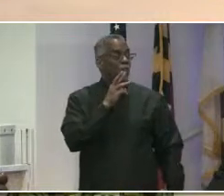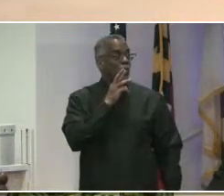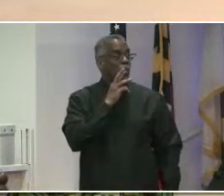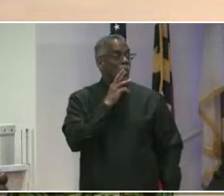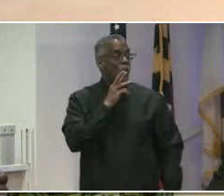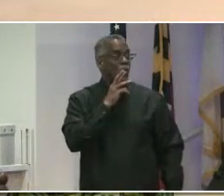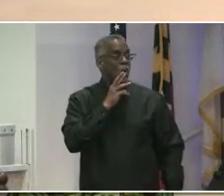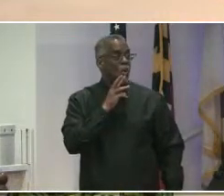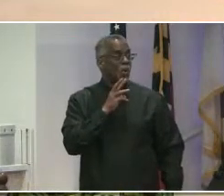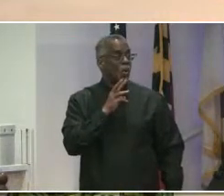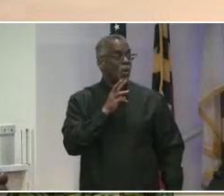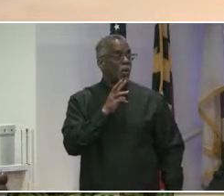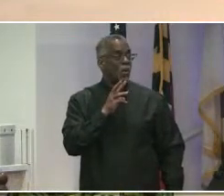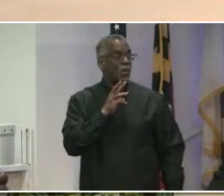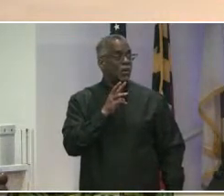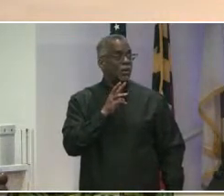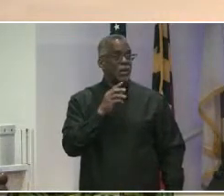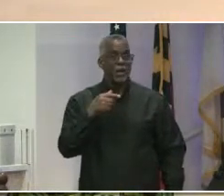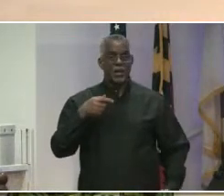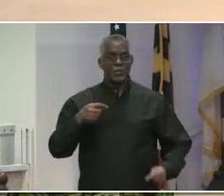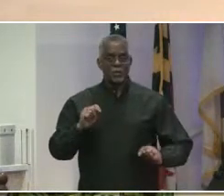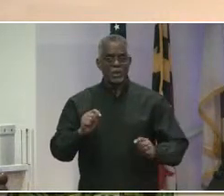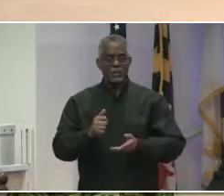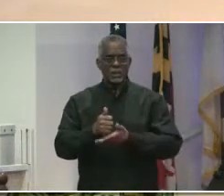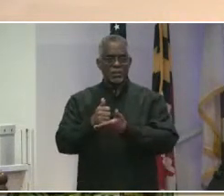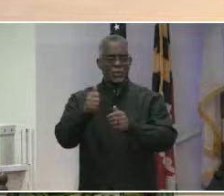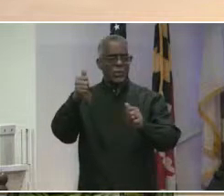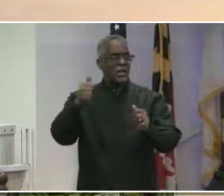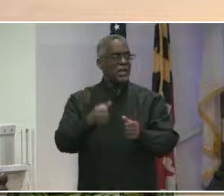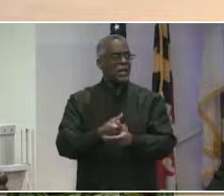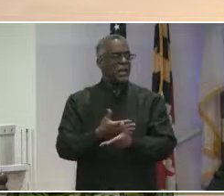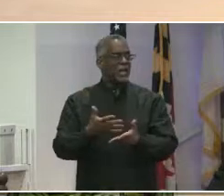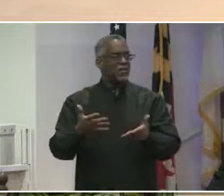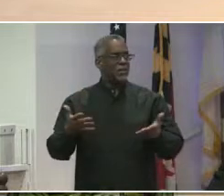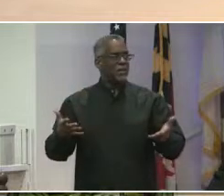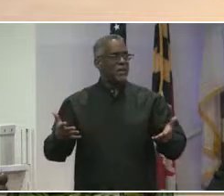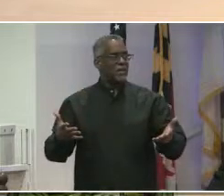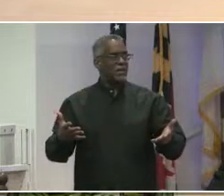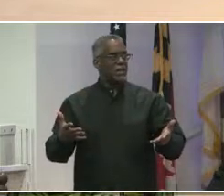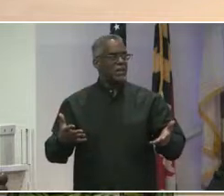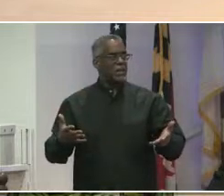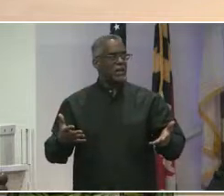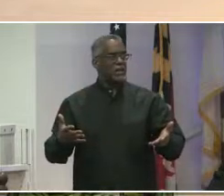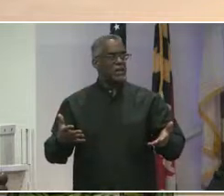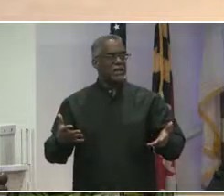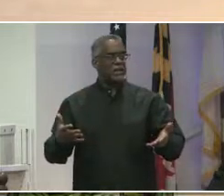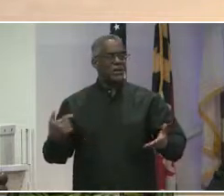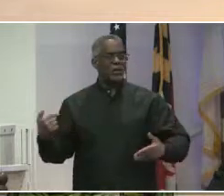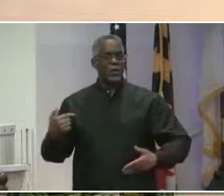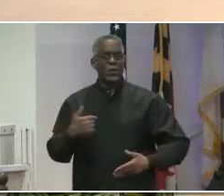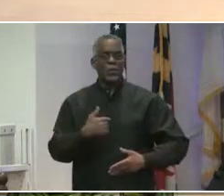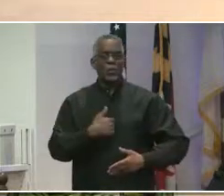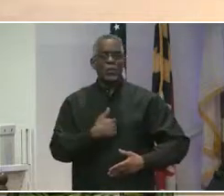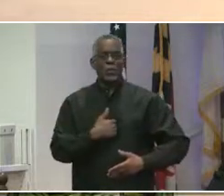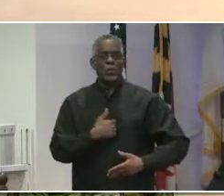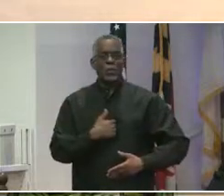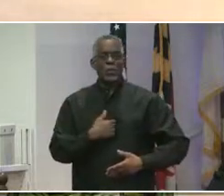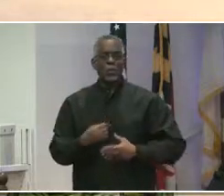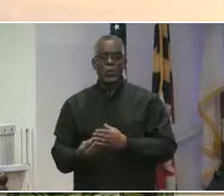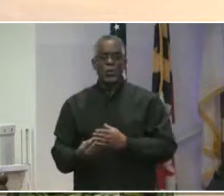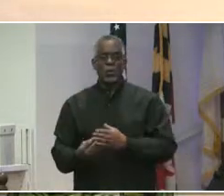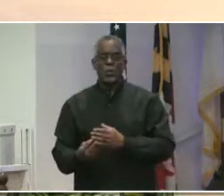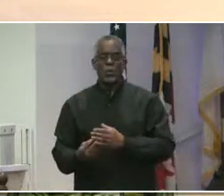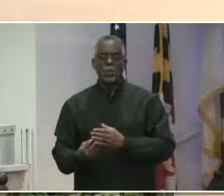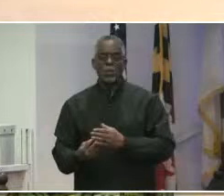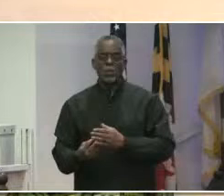the water the land, I'm trying to help you out. Everything, we're going to get something from this. Come on, and it's going to stay